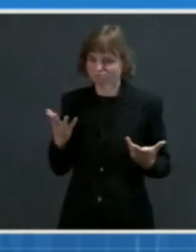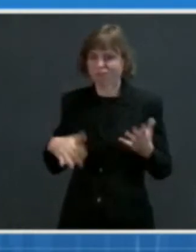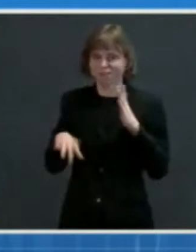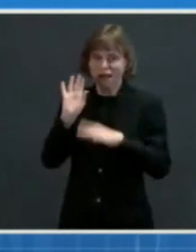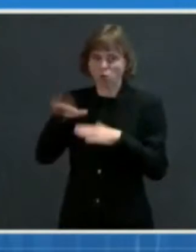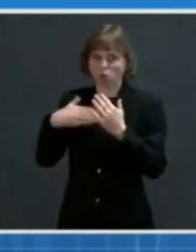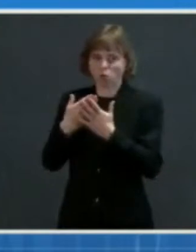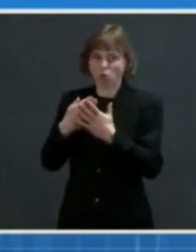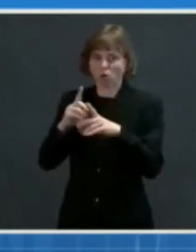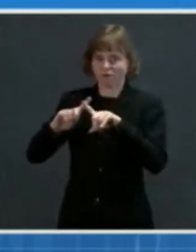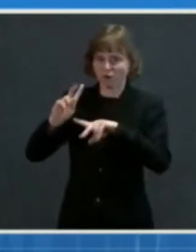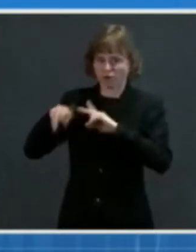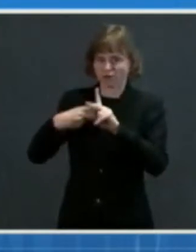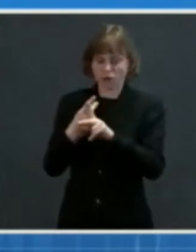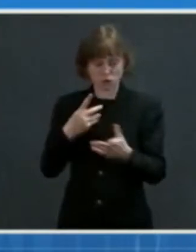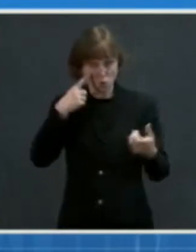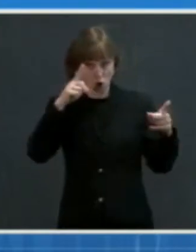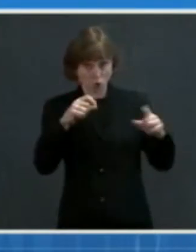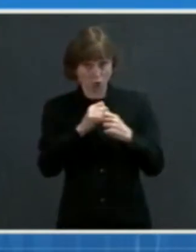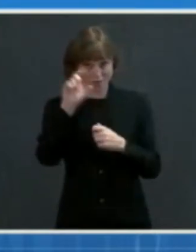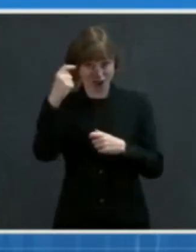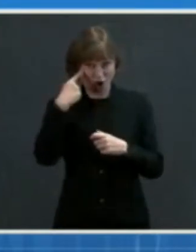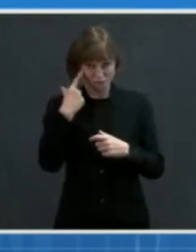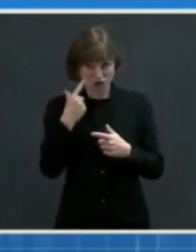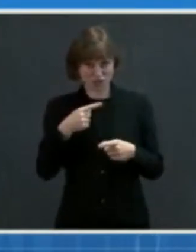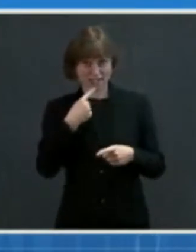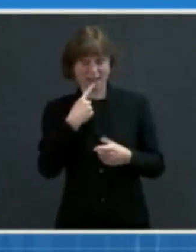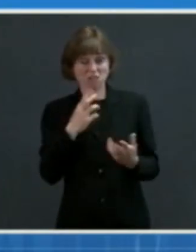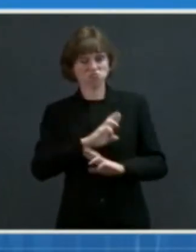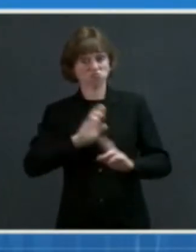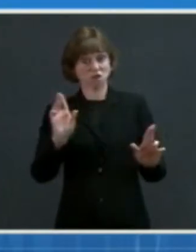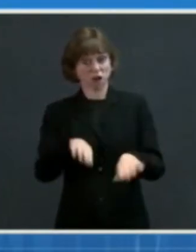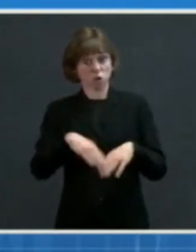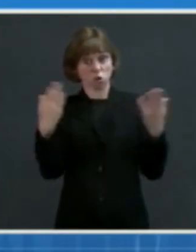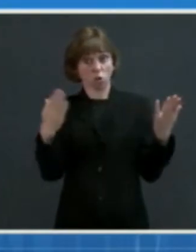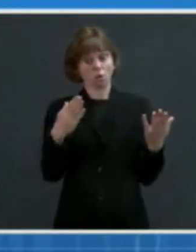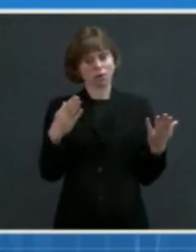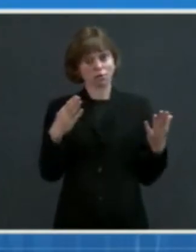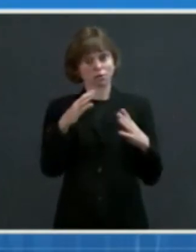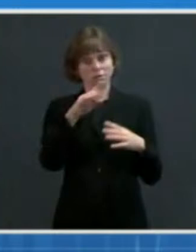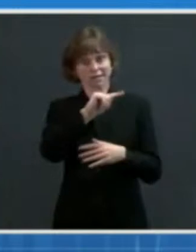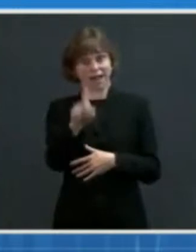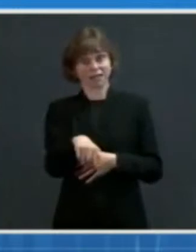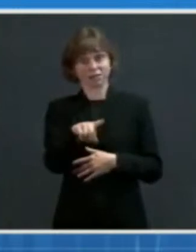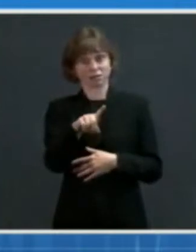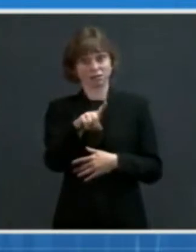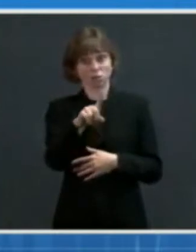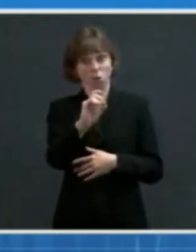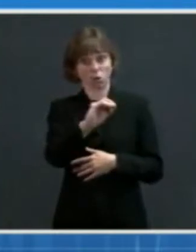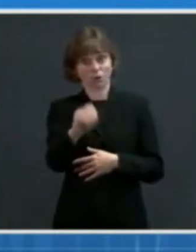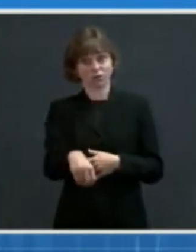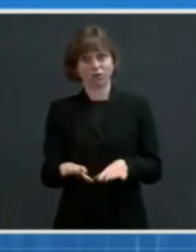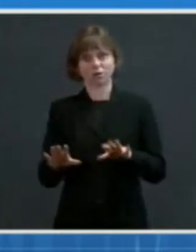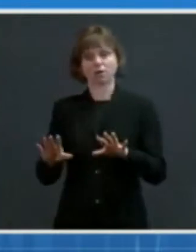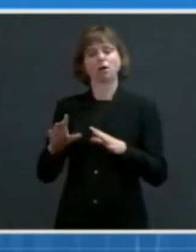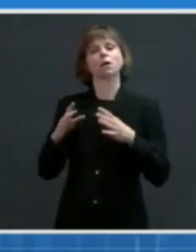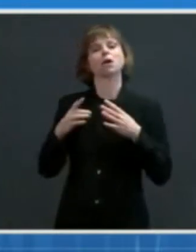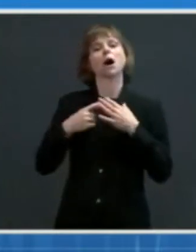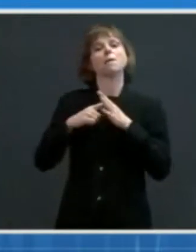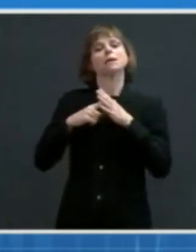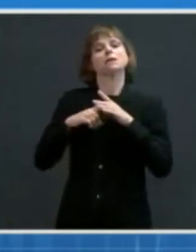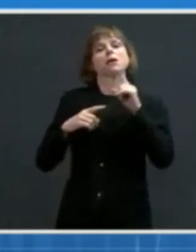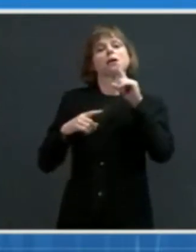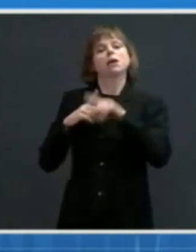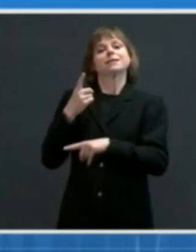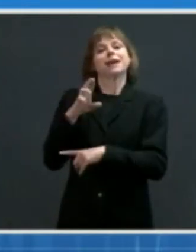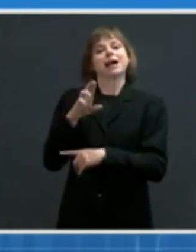assessment that it's time to open the state up 100%? Well, let me begin with Dr. Walensky to talk about the CDC's perspective,